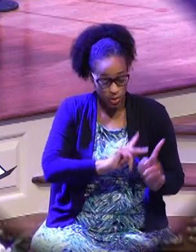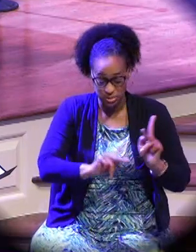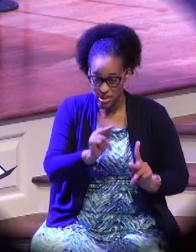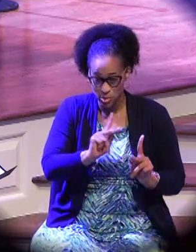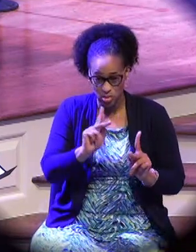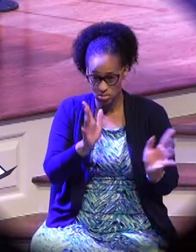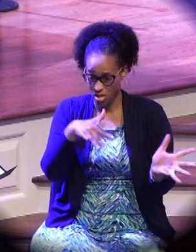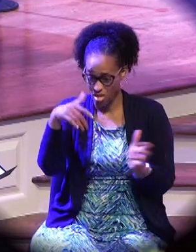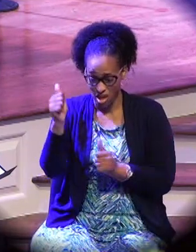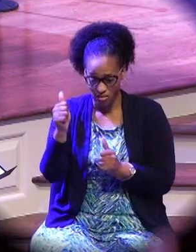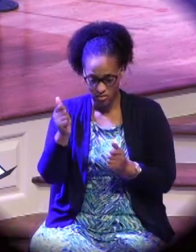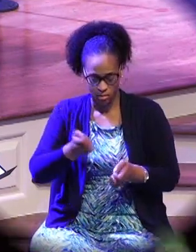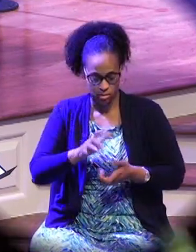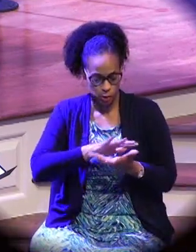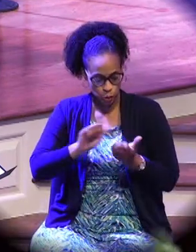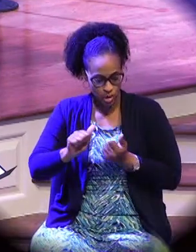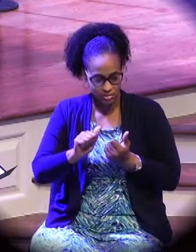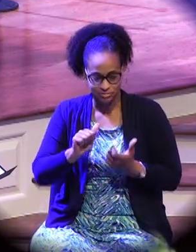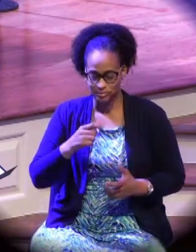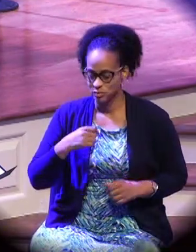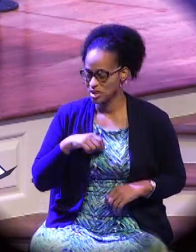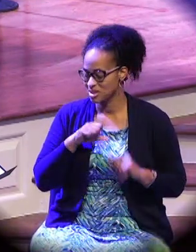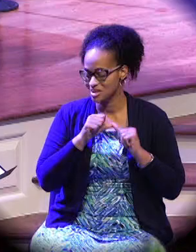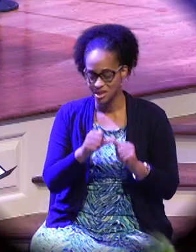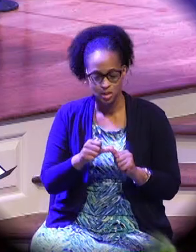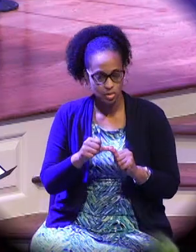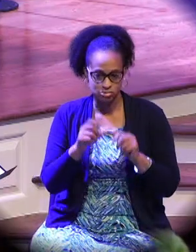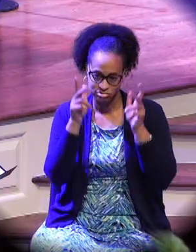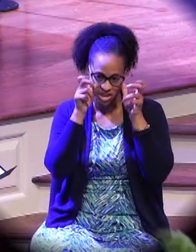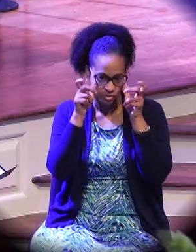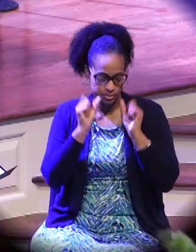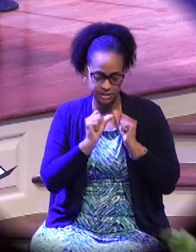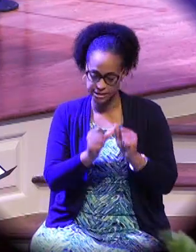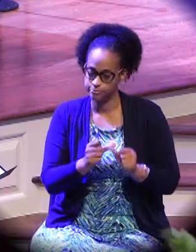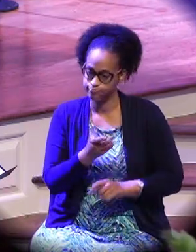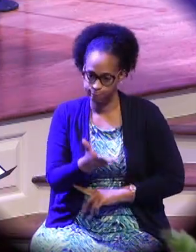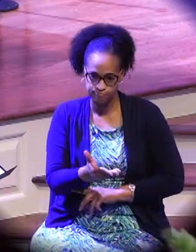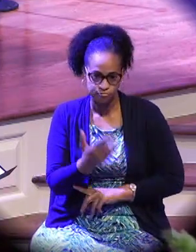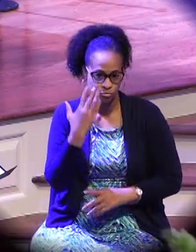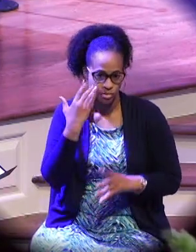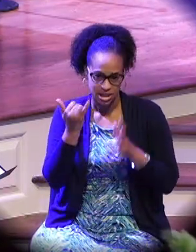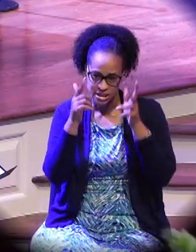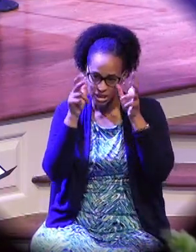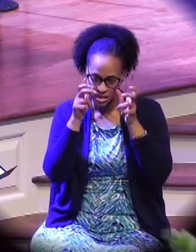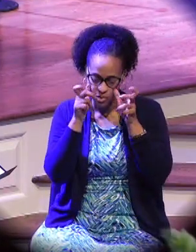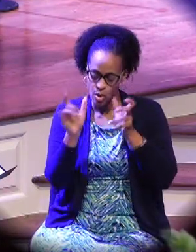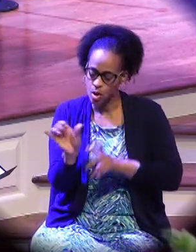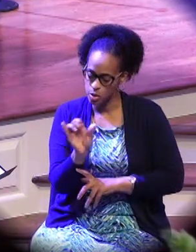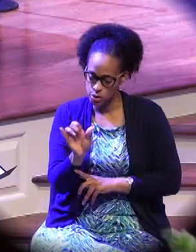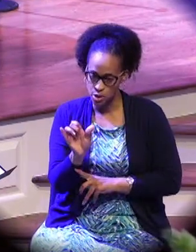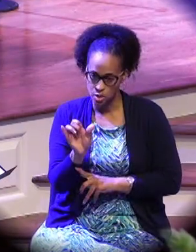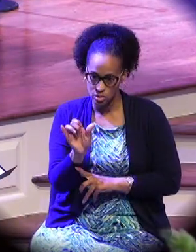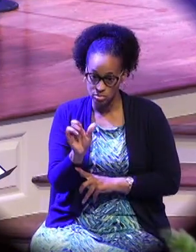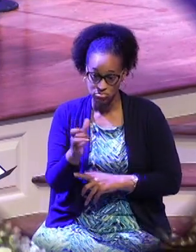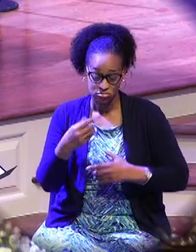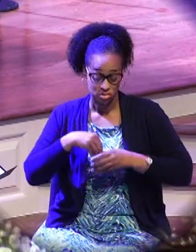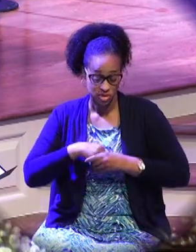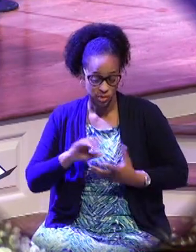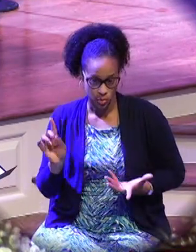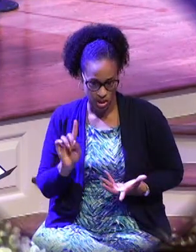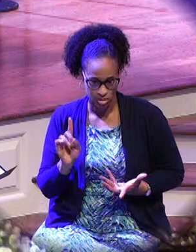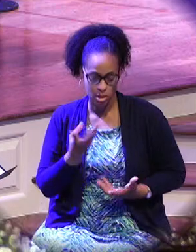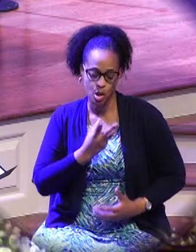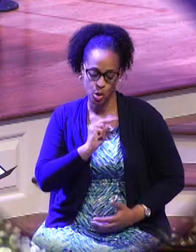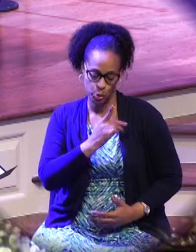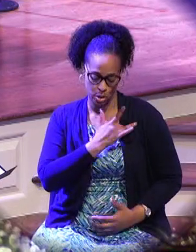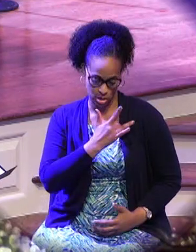people, we wouldn't have gotten rid of evil. Because evil also resides in our own